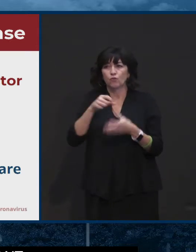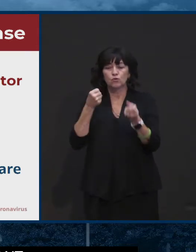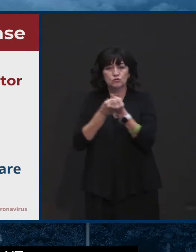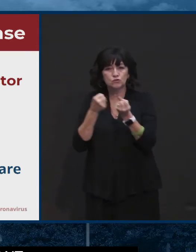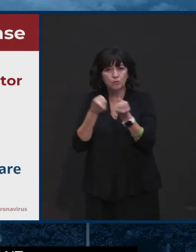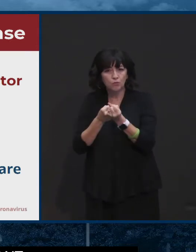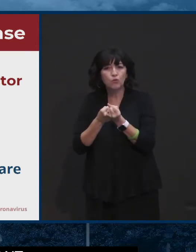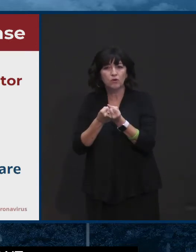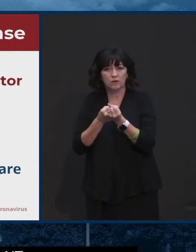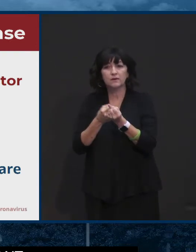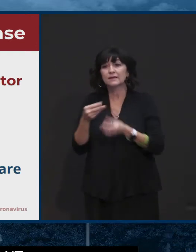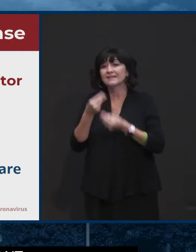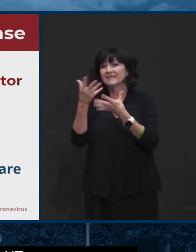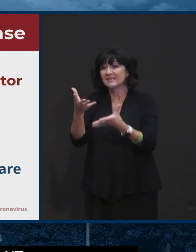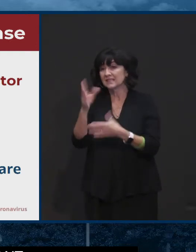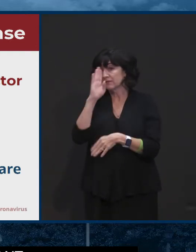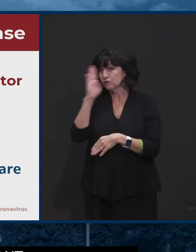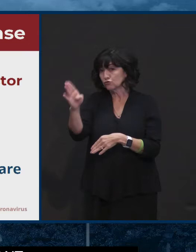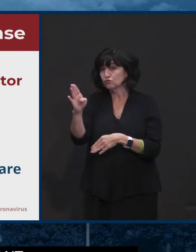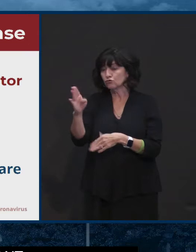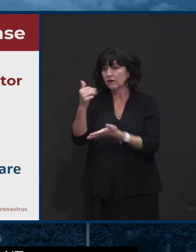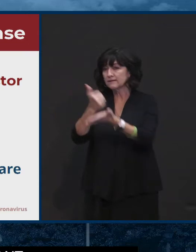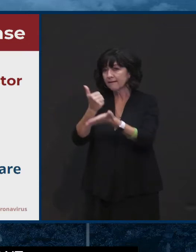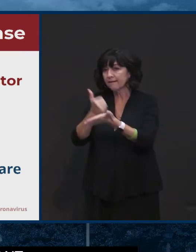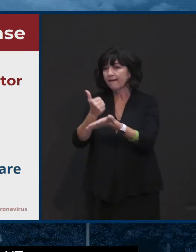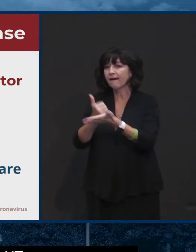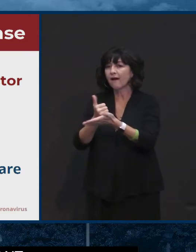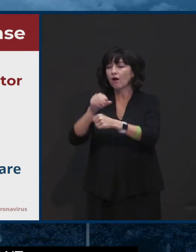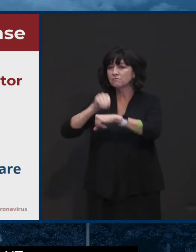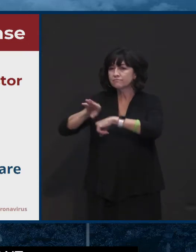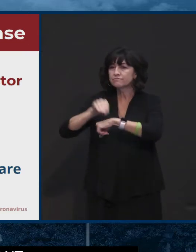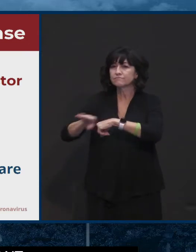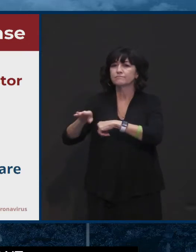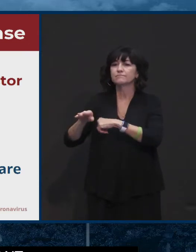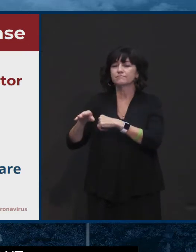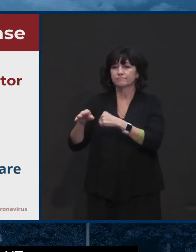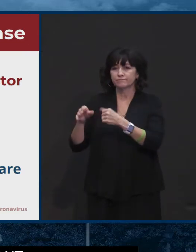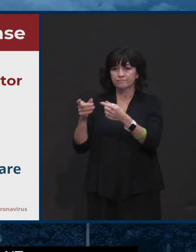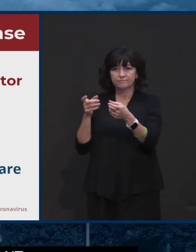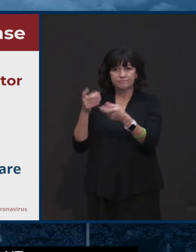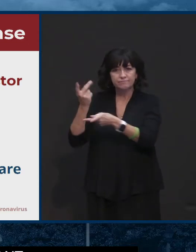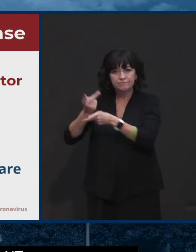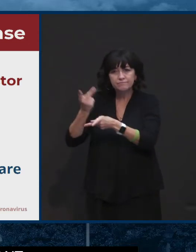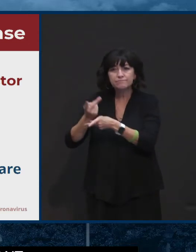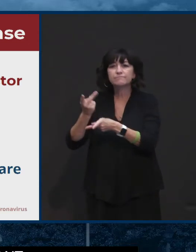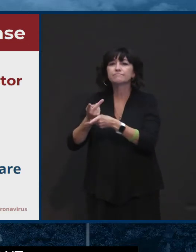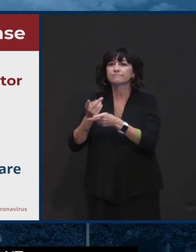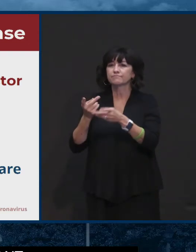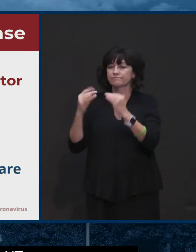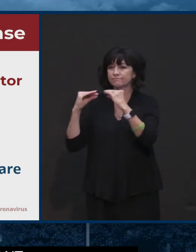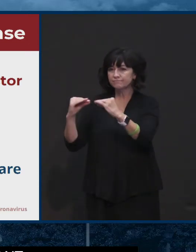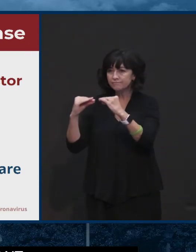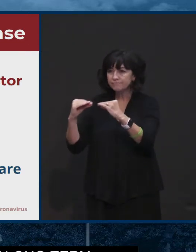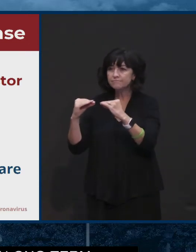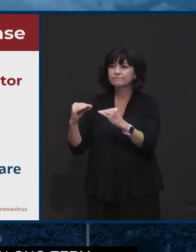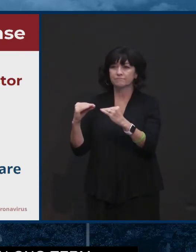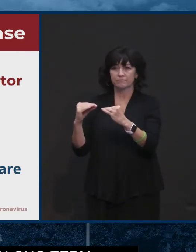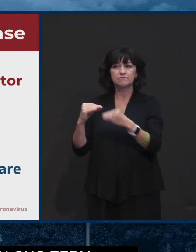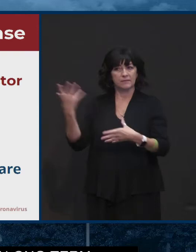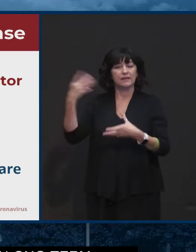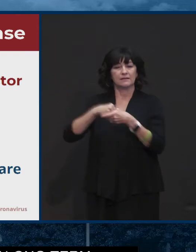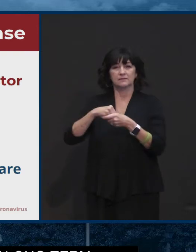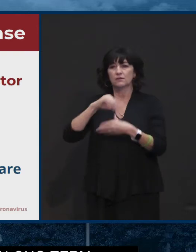assistance directly to facilities, and also being a member of the team that can help us look at all of this data, including long-term care